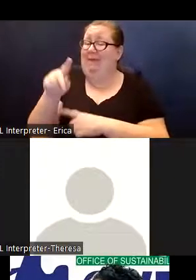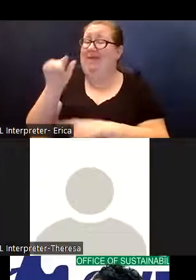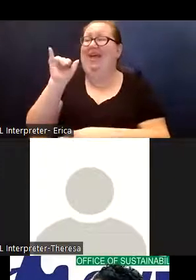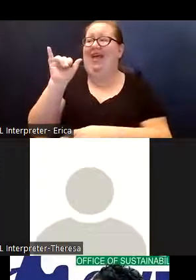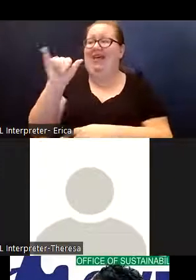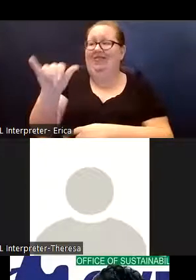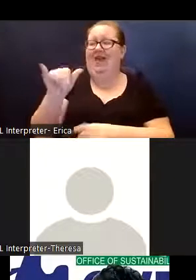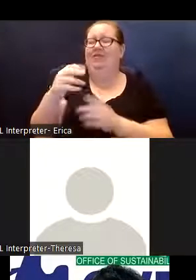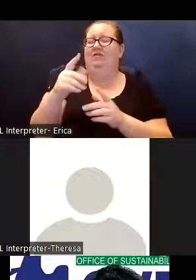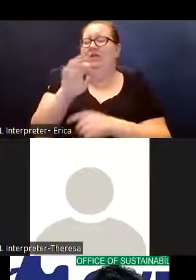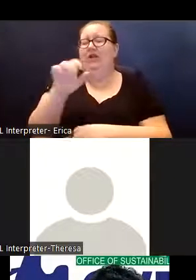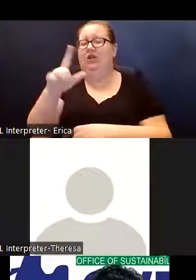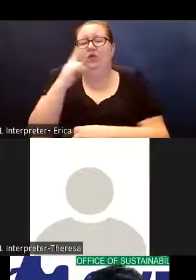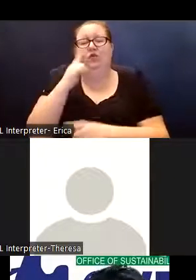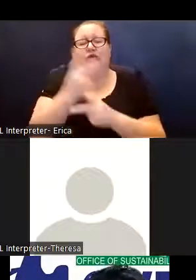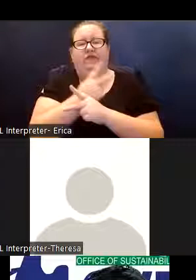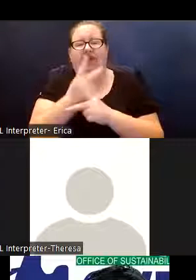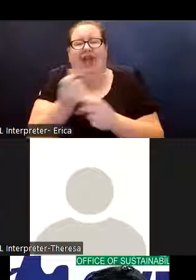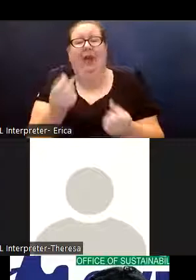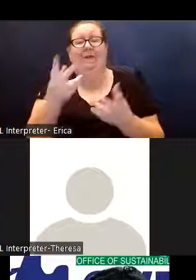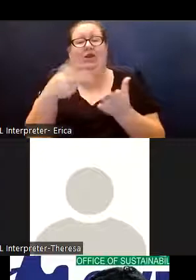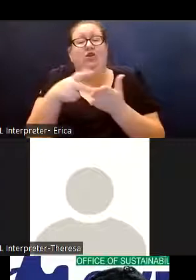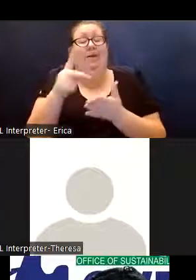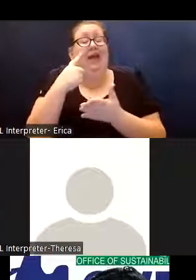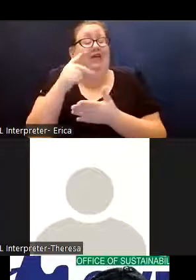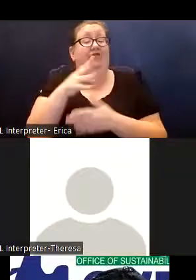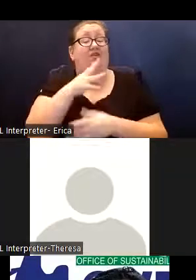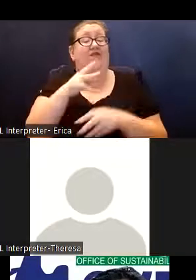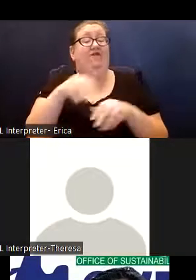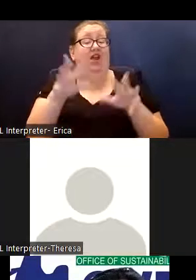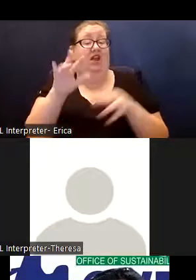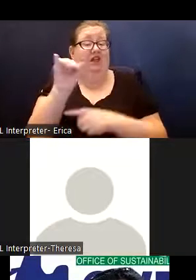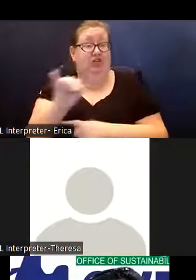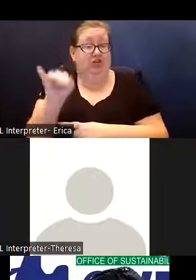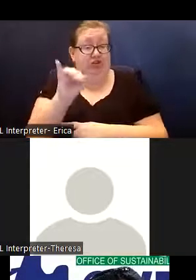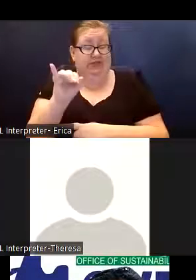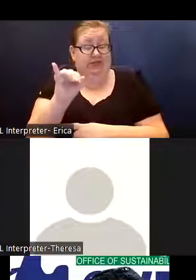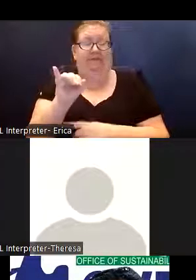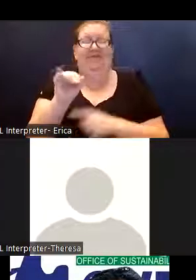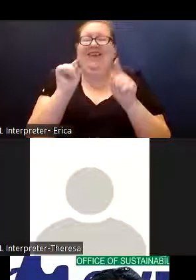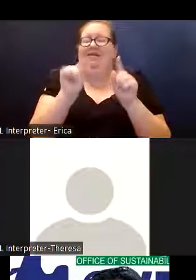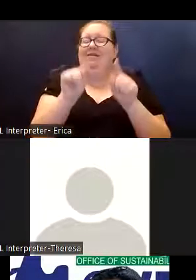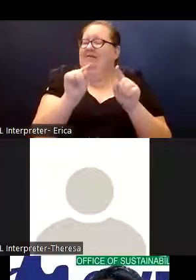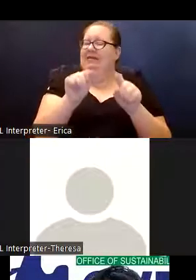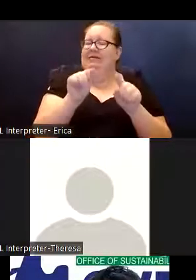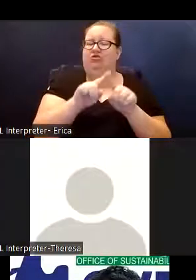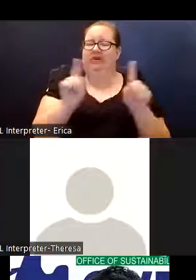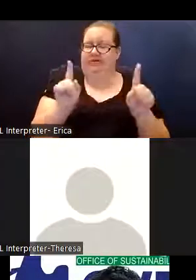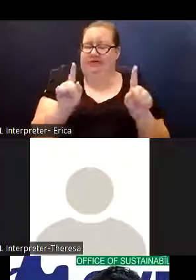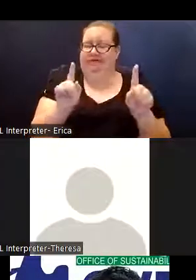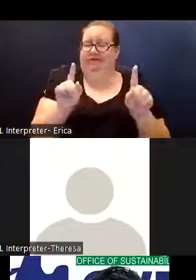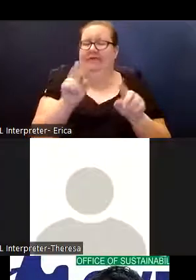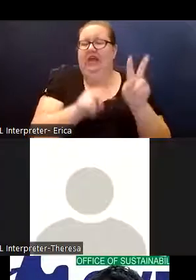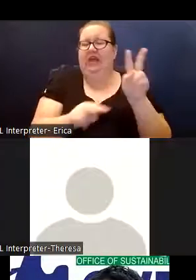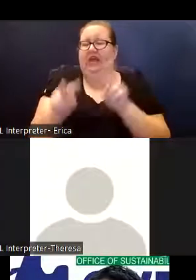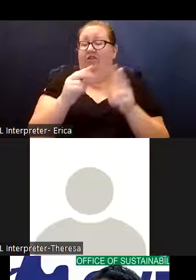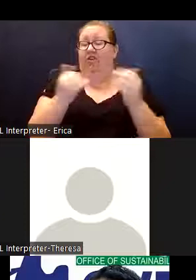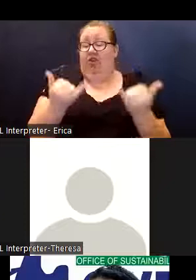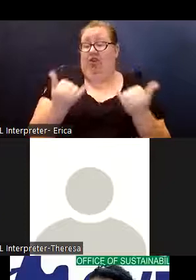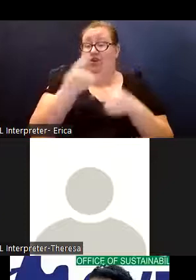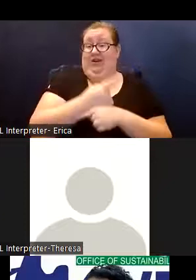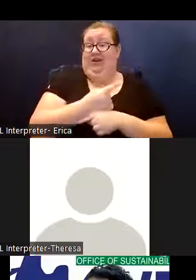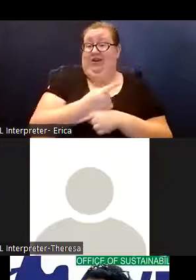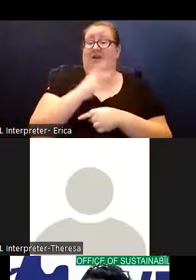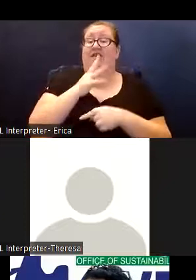dictate how much you pay in your home's flood insurance or your business's flood insurance. These are looking at current day flooding scenarios,